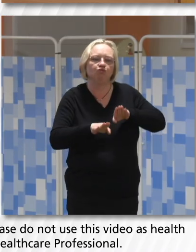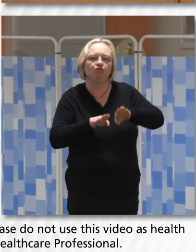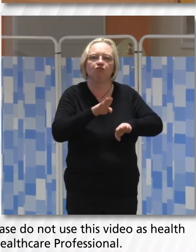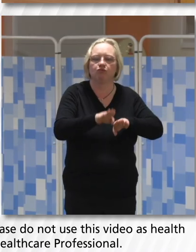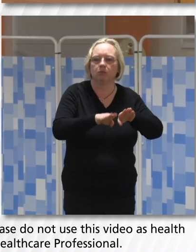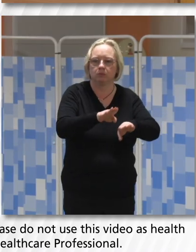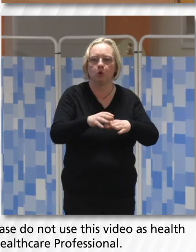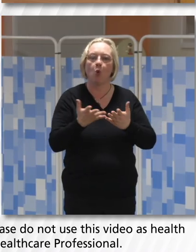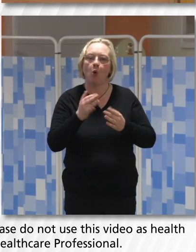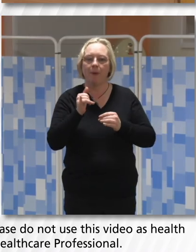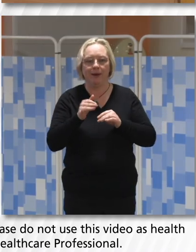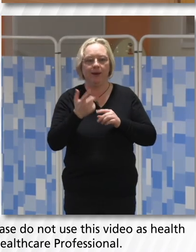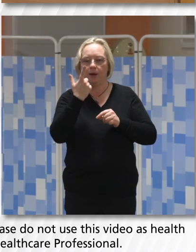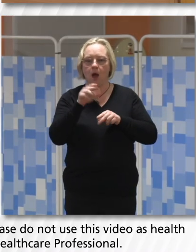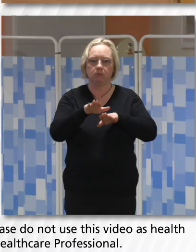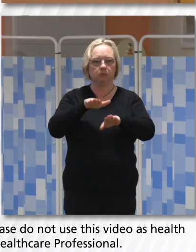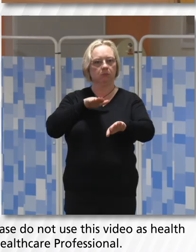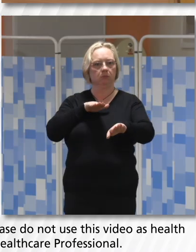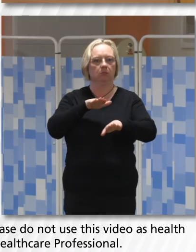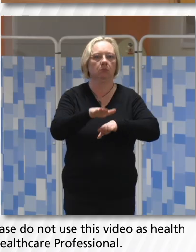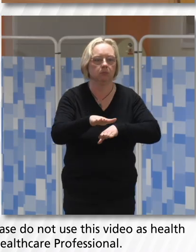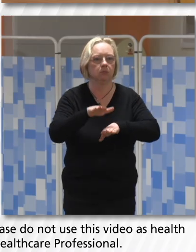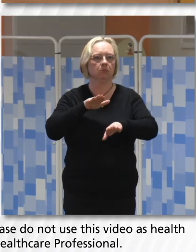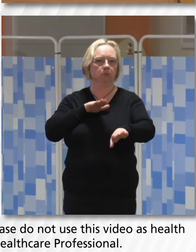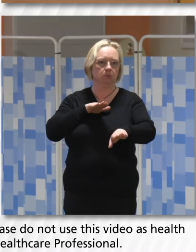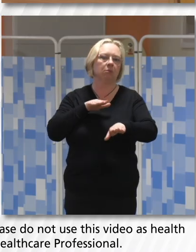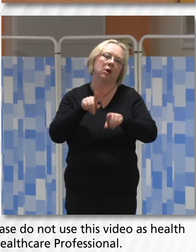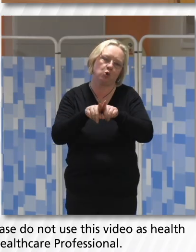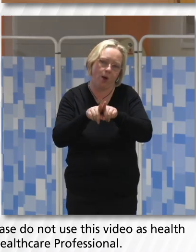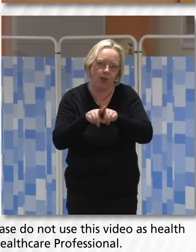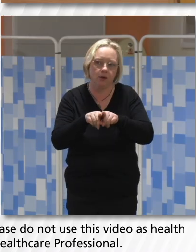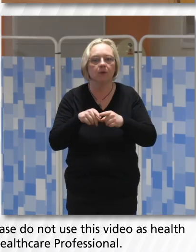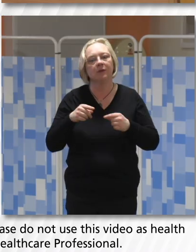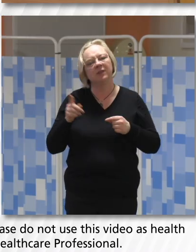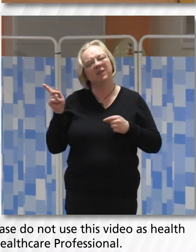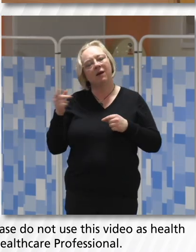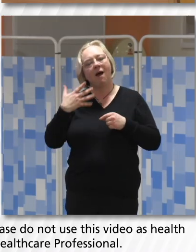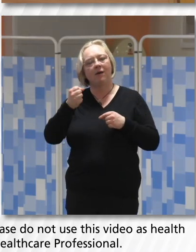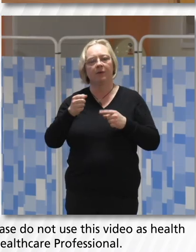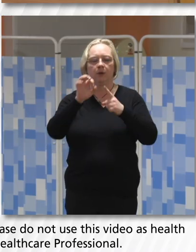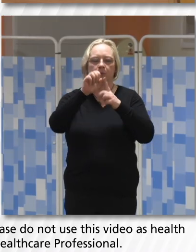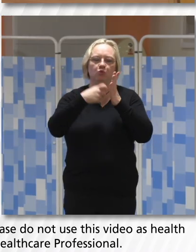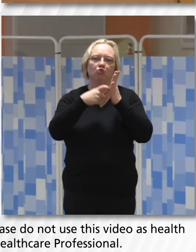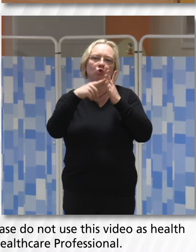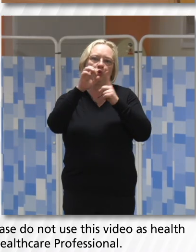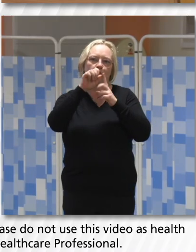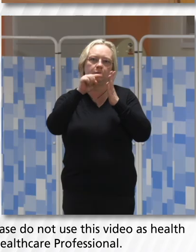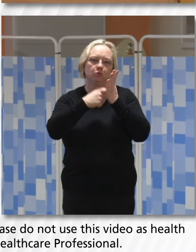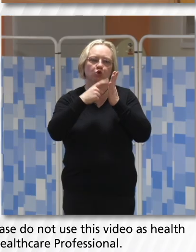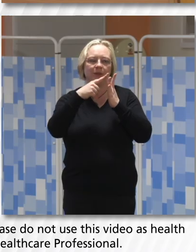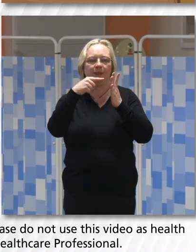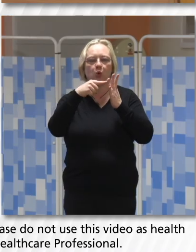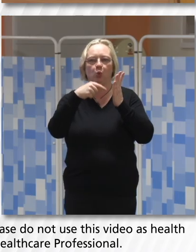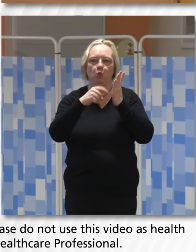to side or take a small step back and then step forward. So we can teach all of that as these sort of cues for